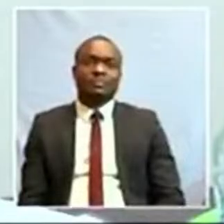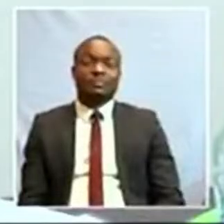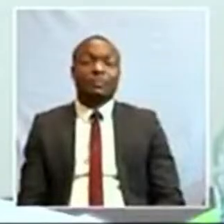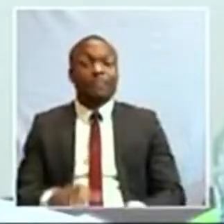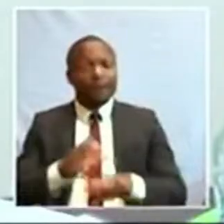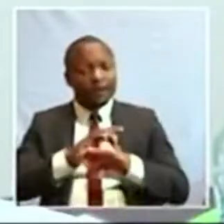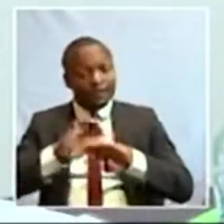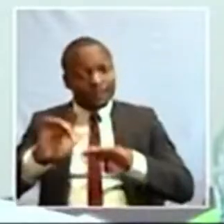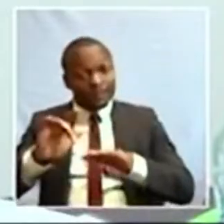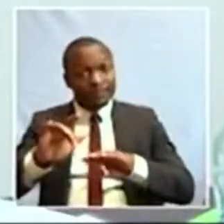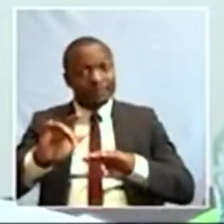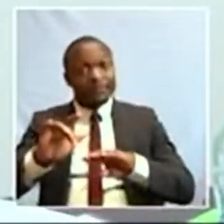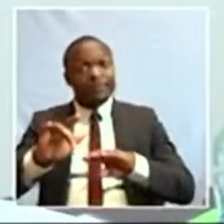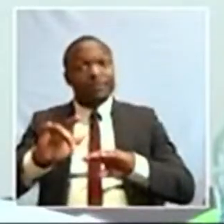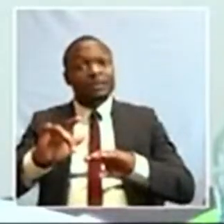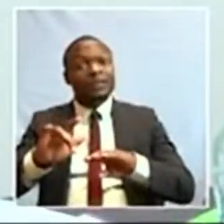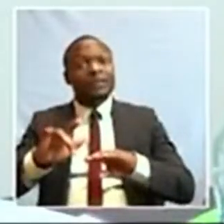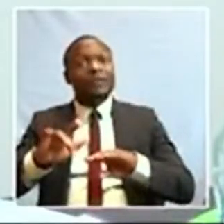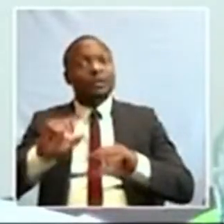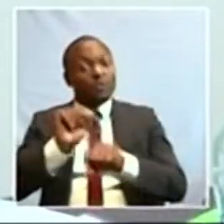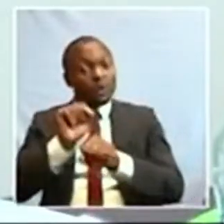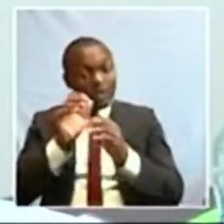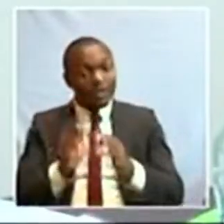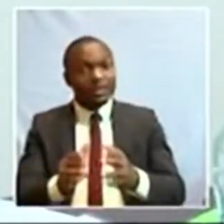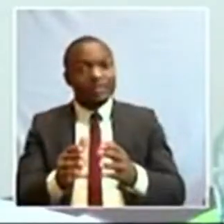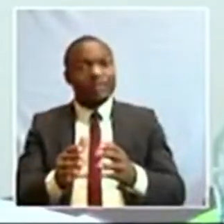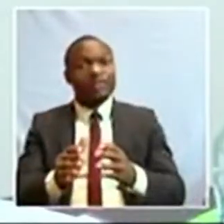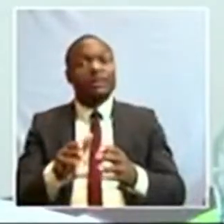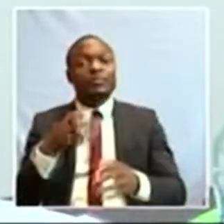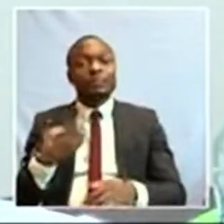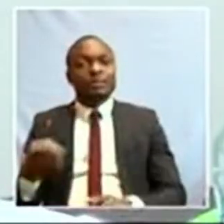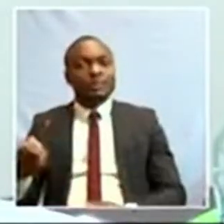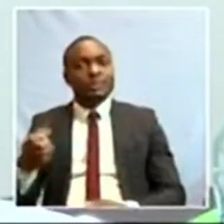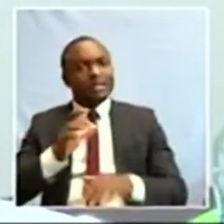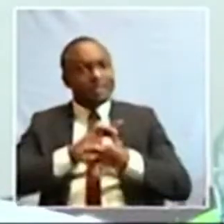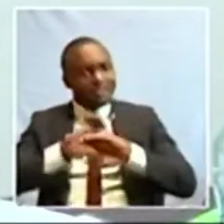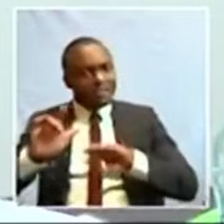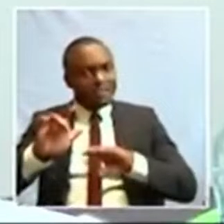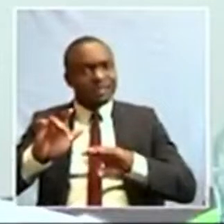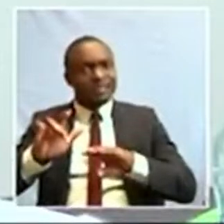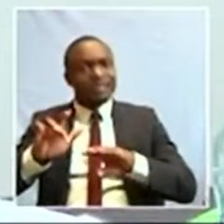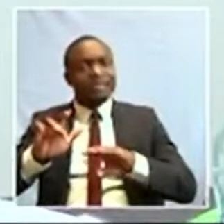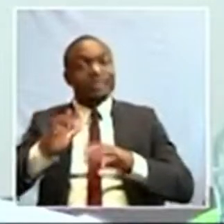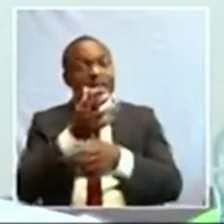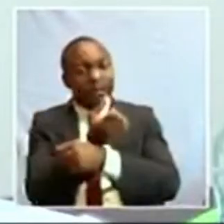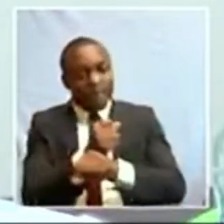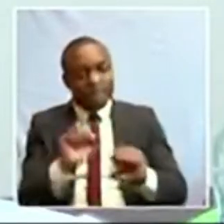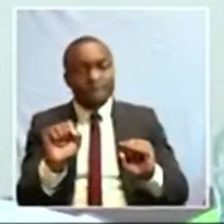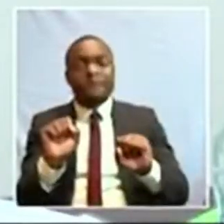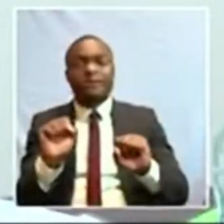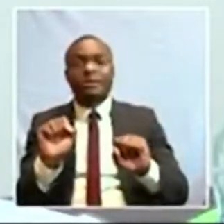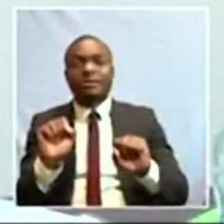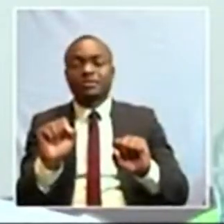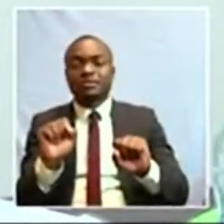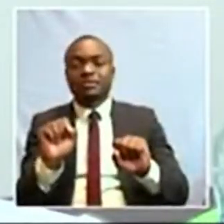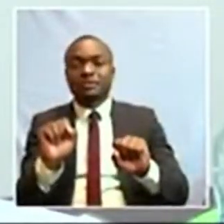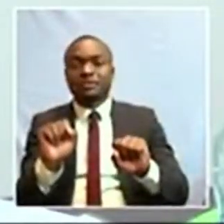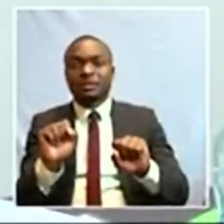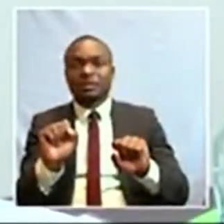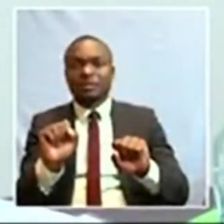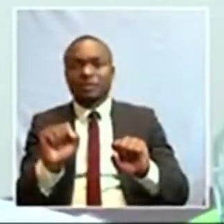Lack of personnel equipment, lack of rescue ambulance and marine equipment.